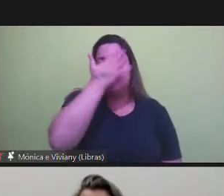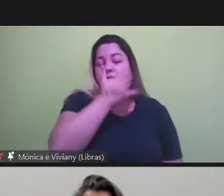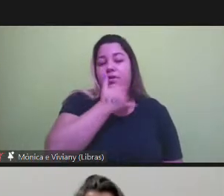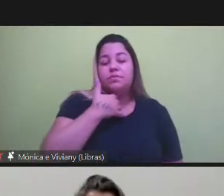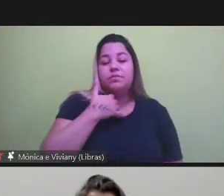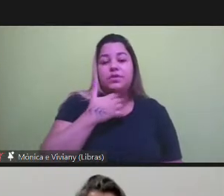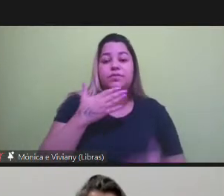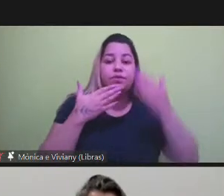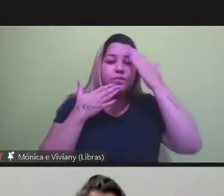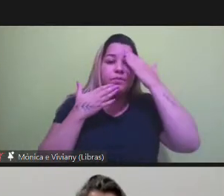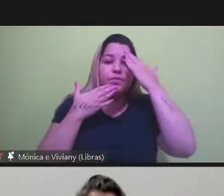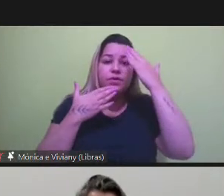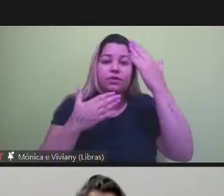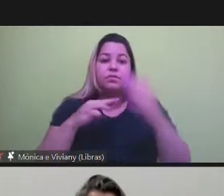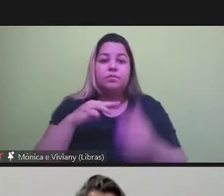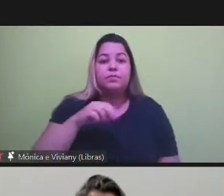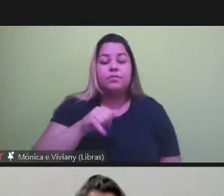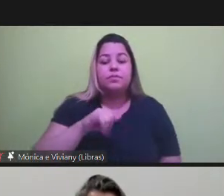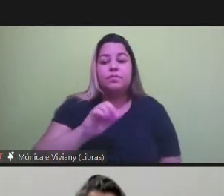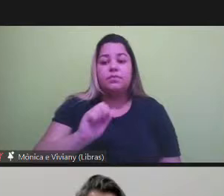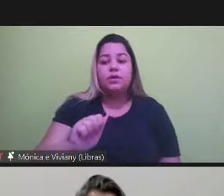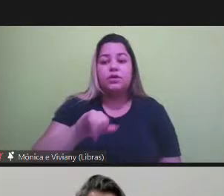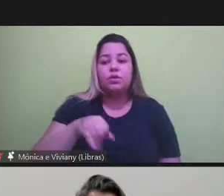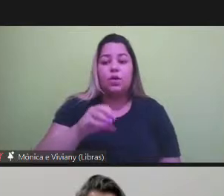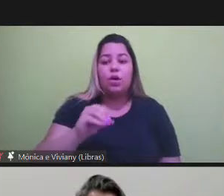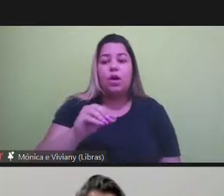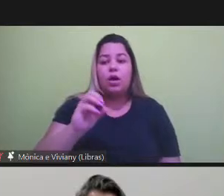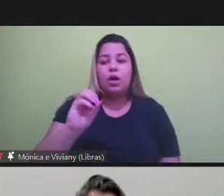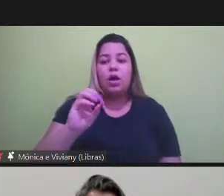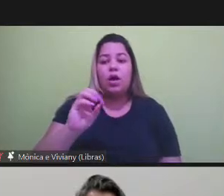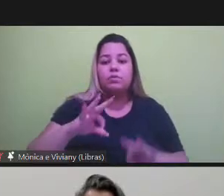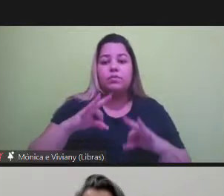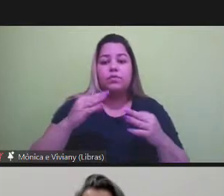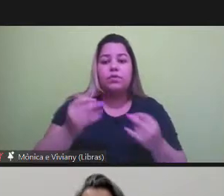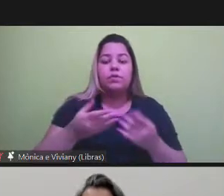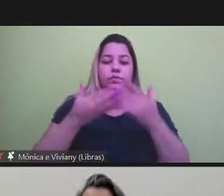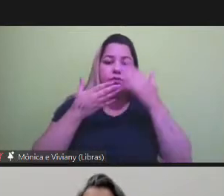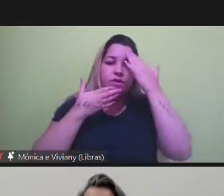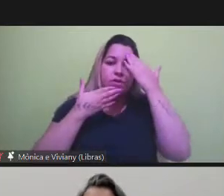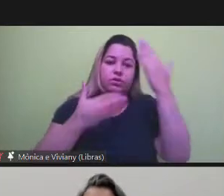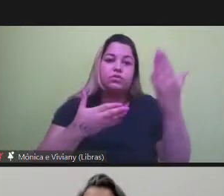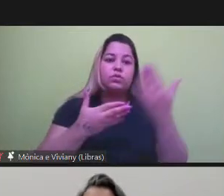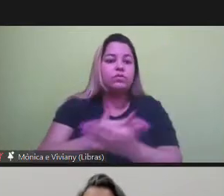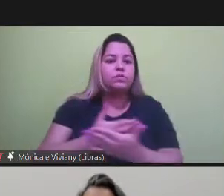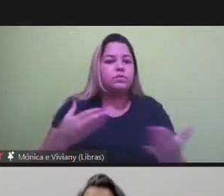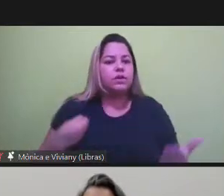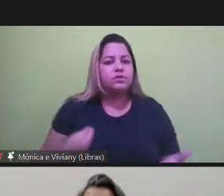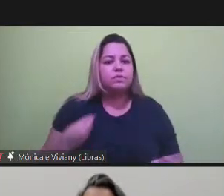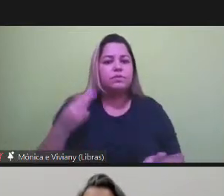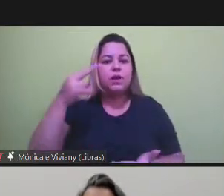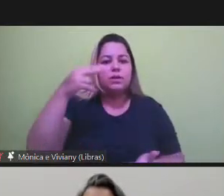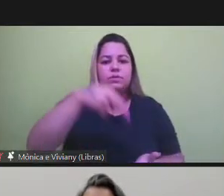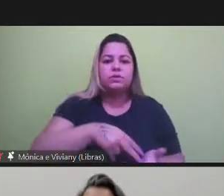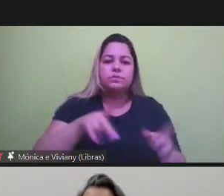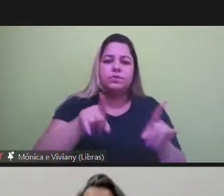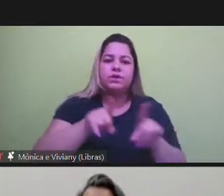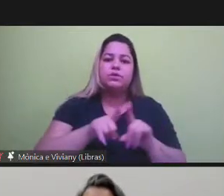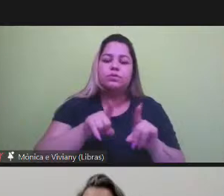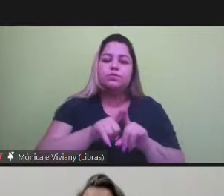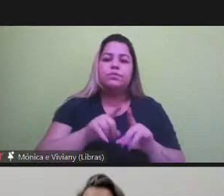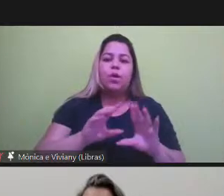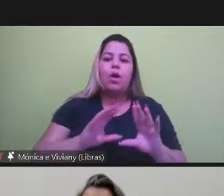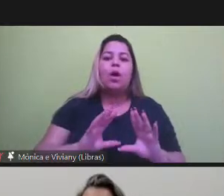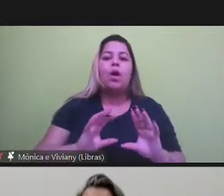Muito obrigada. Thank you very much, Dr. Maria João. Thank you for you all who participated here,